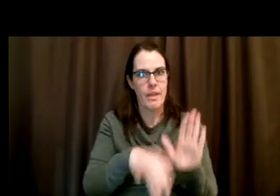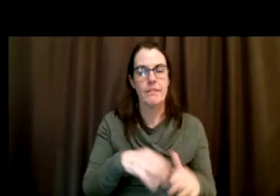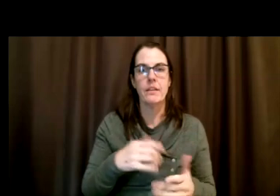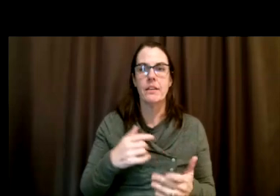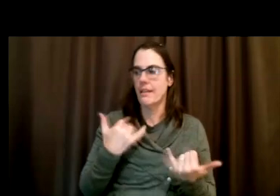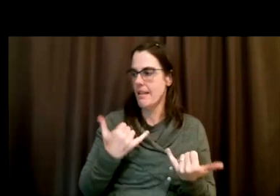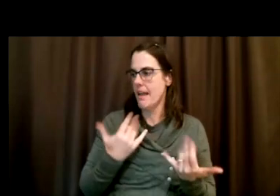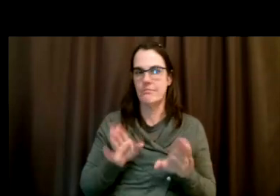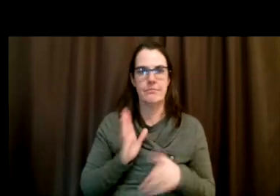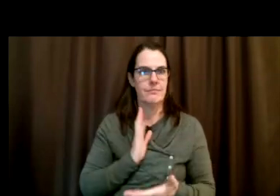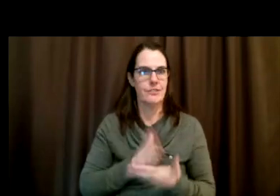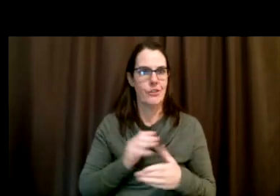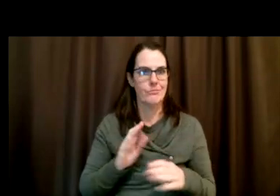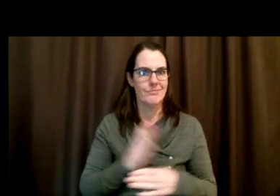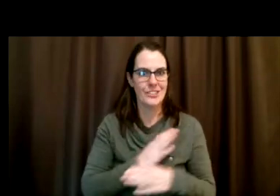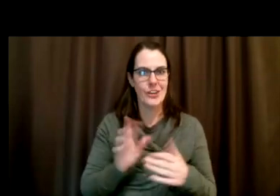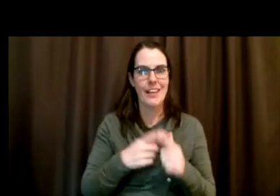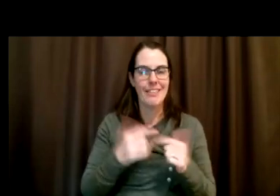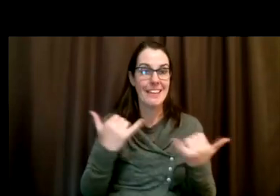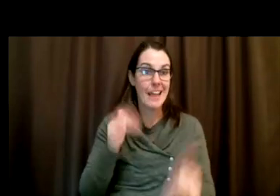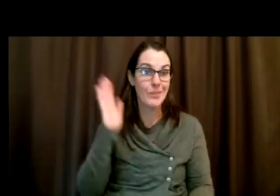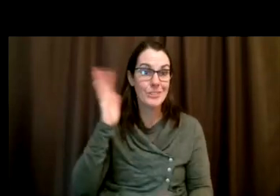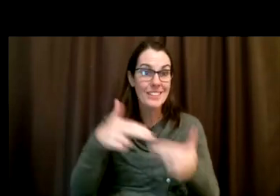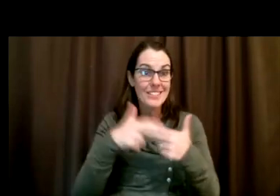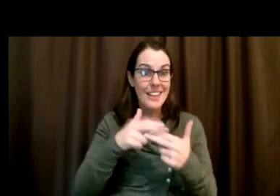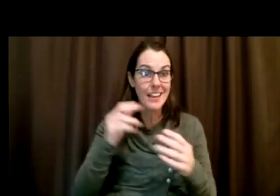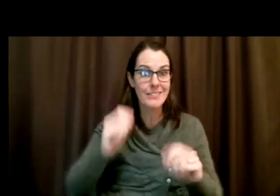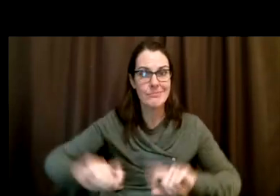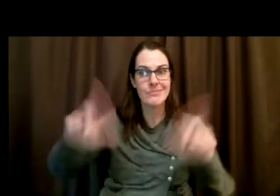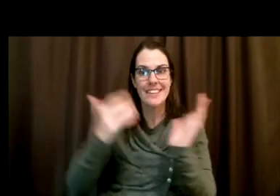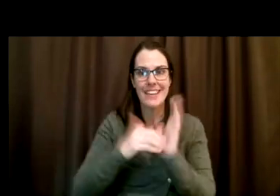And Kelley, if we can pull the presentation back up.